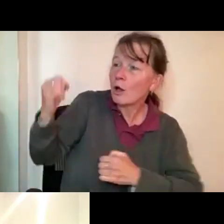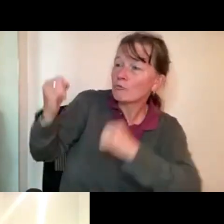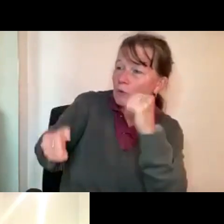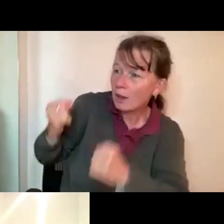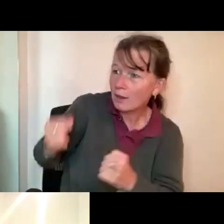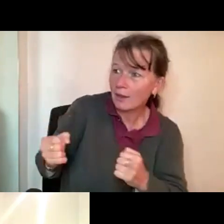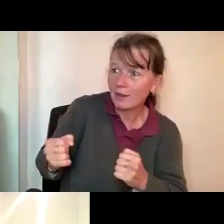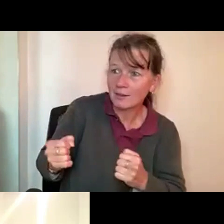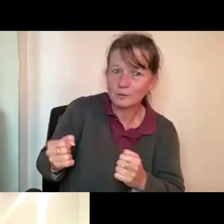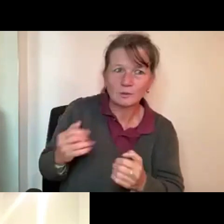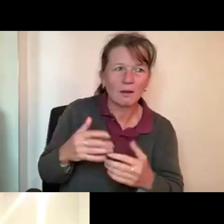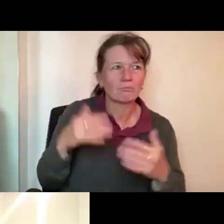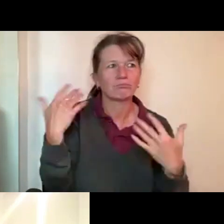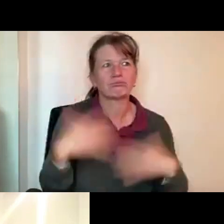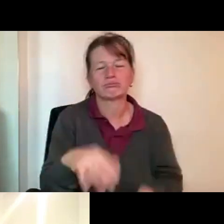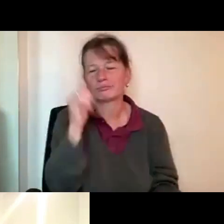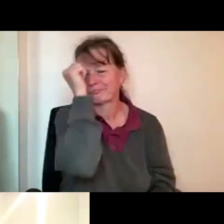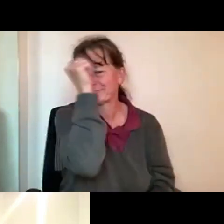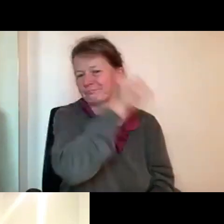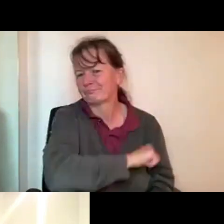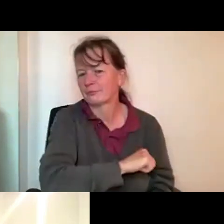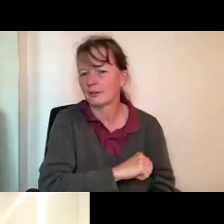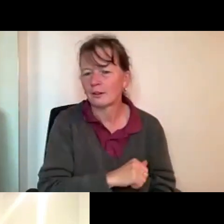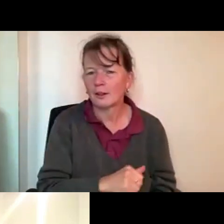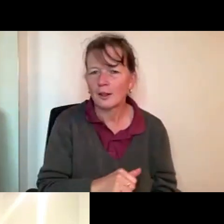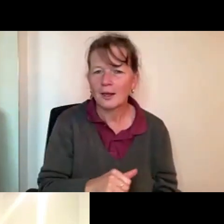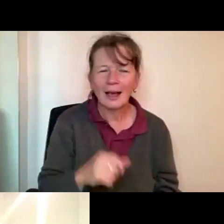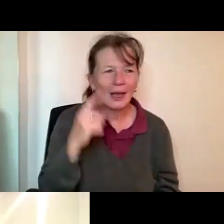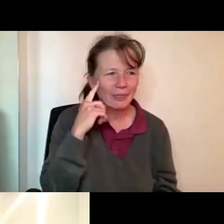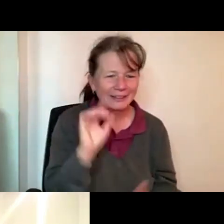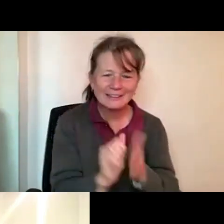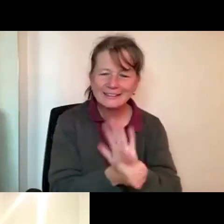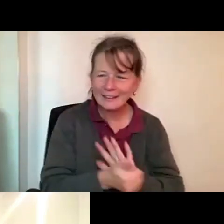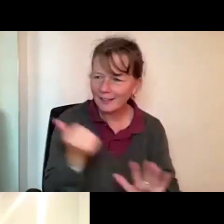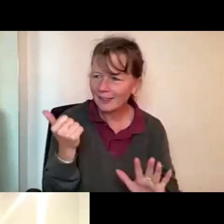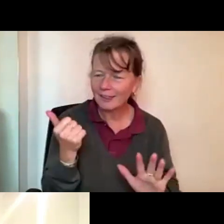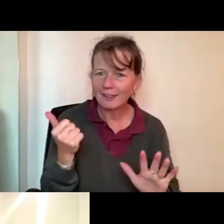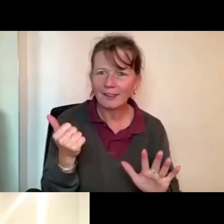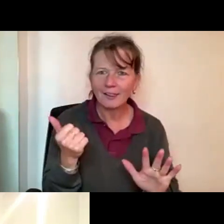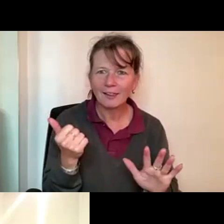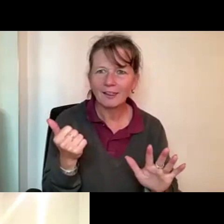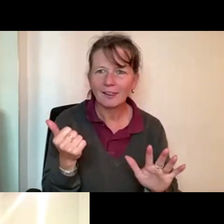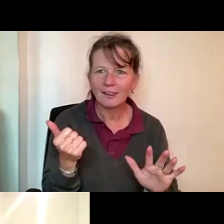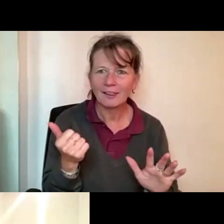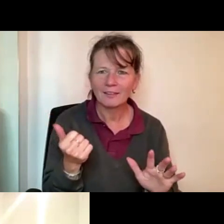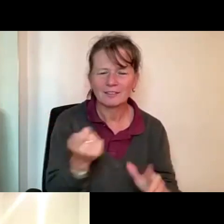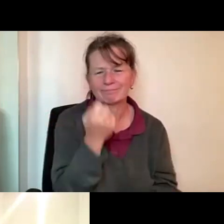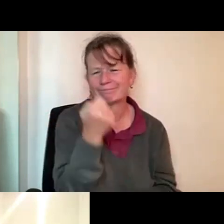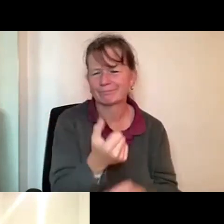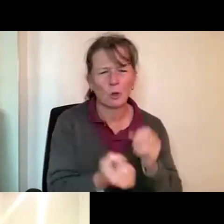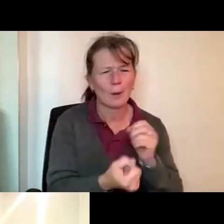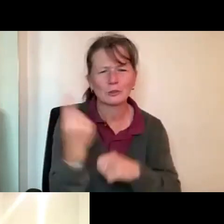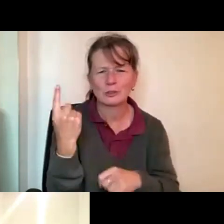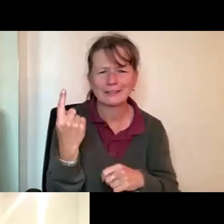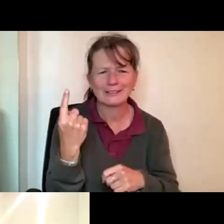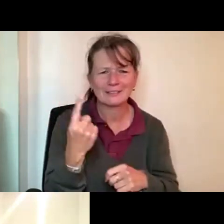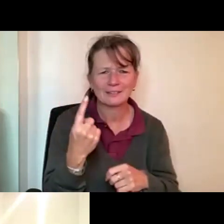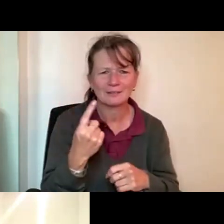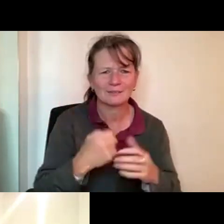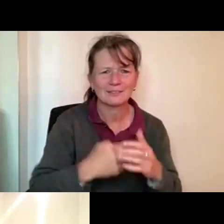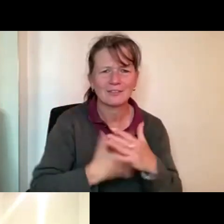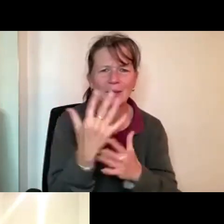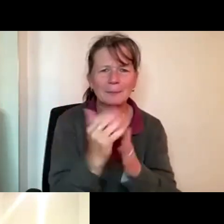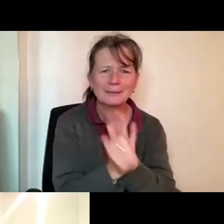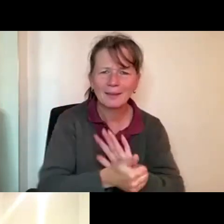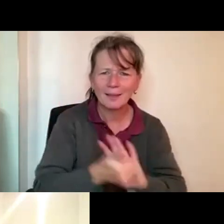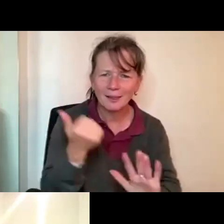was ingenious. And I think that this sort of skills, we don't have many opportunities to